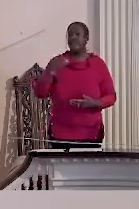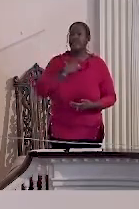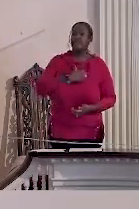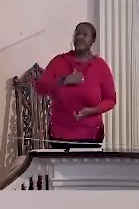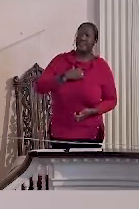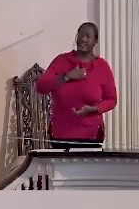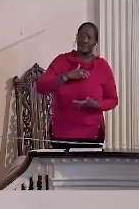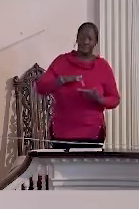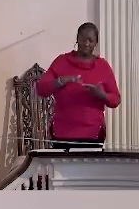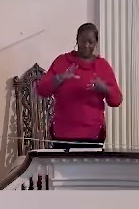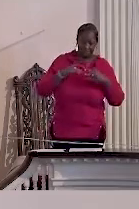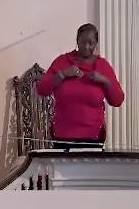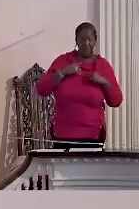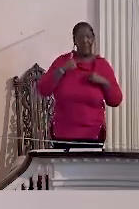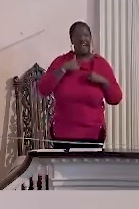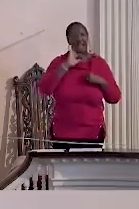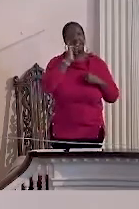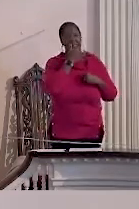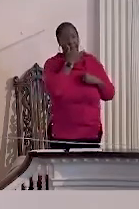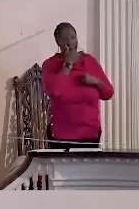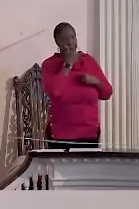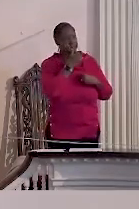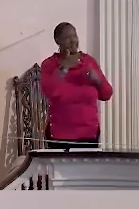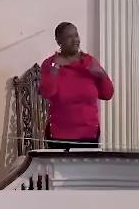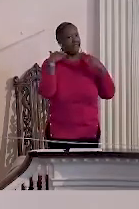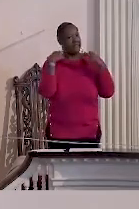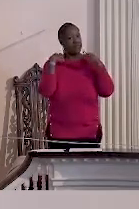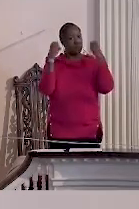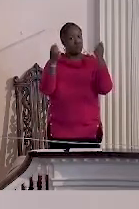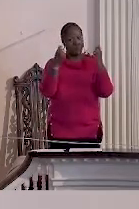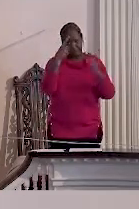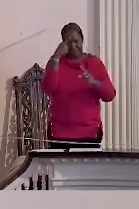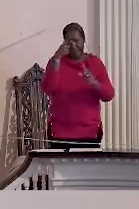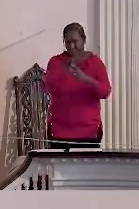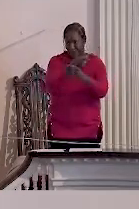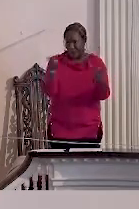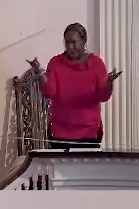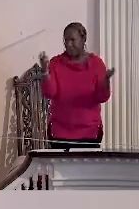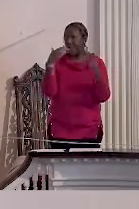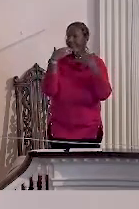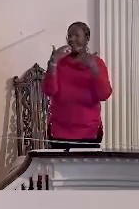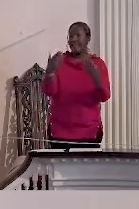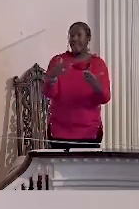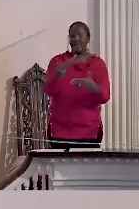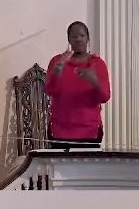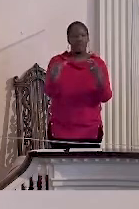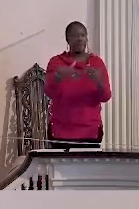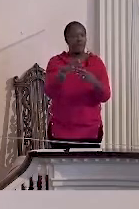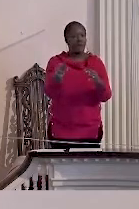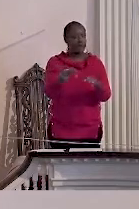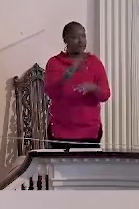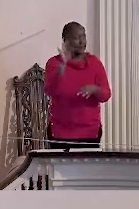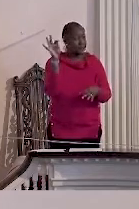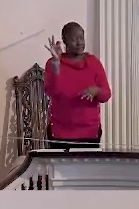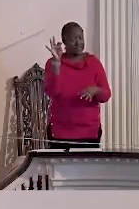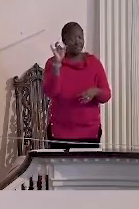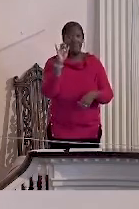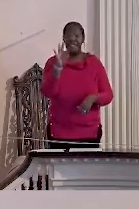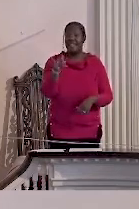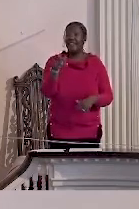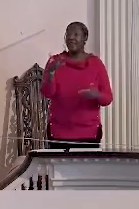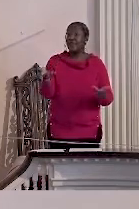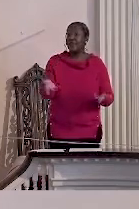stumble. I am stronger because of you. Thank you, all souls. If you are in